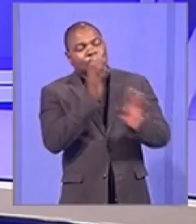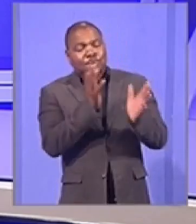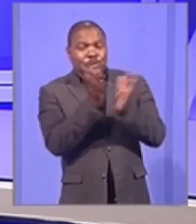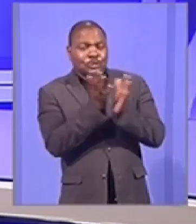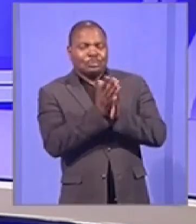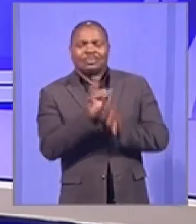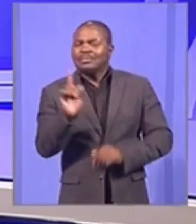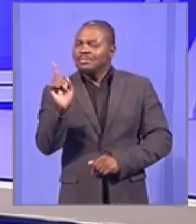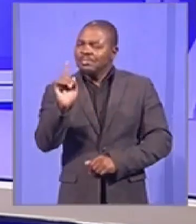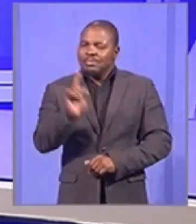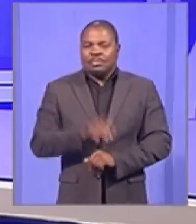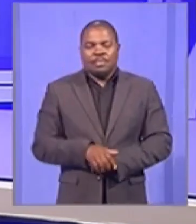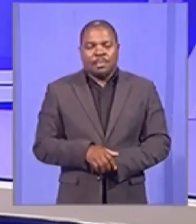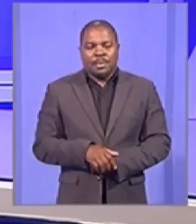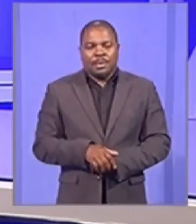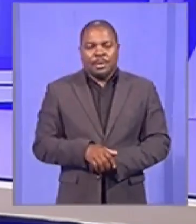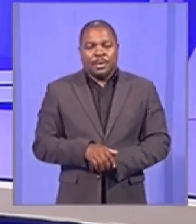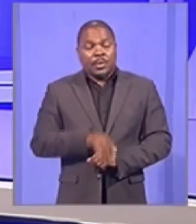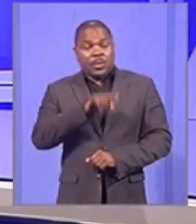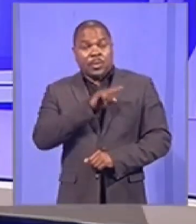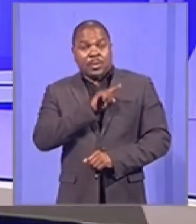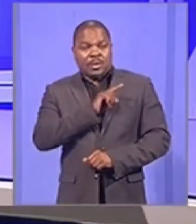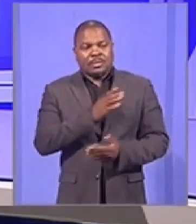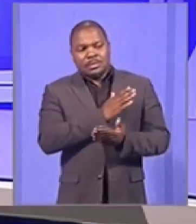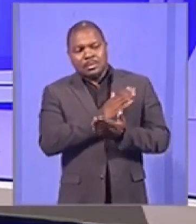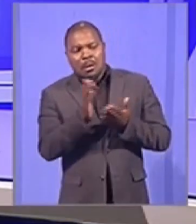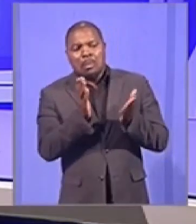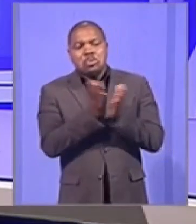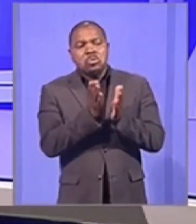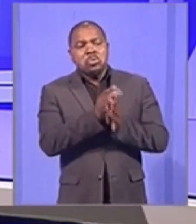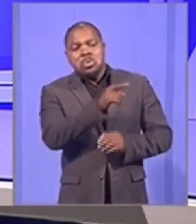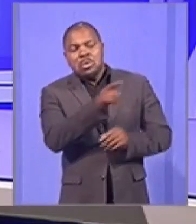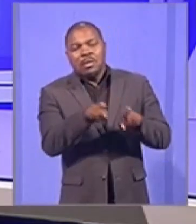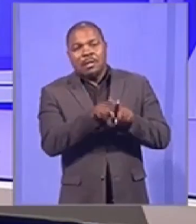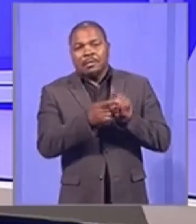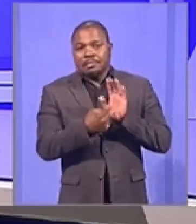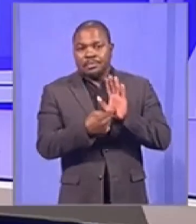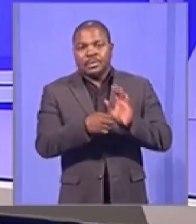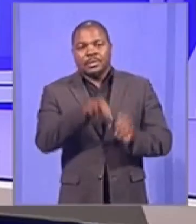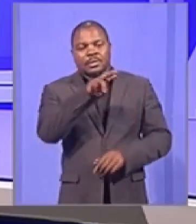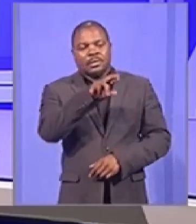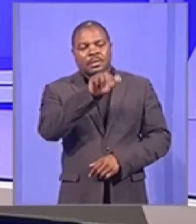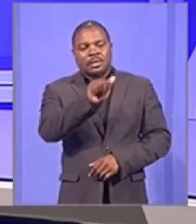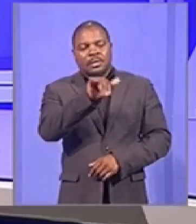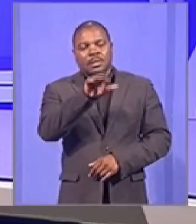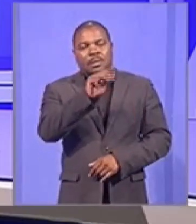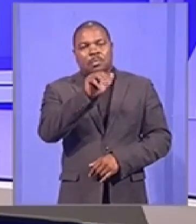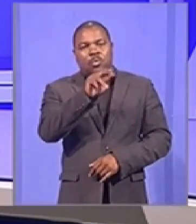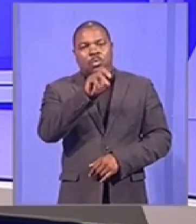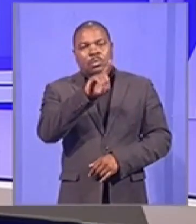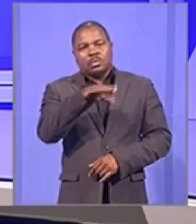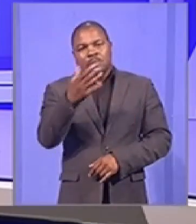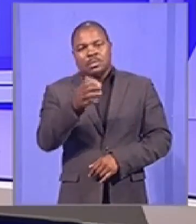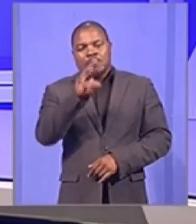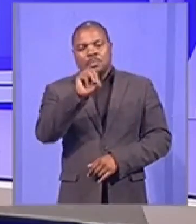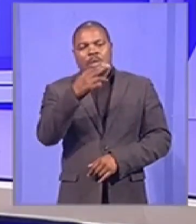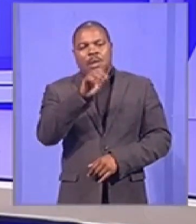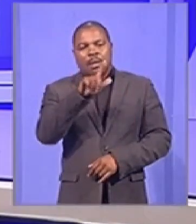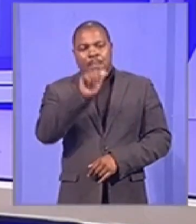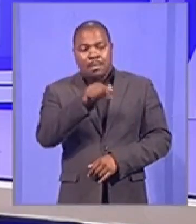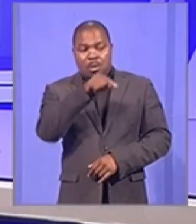kwa metsetoropong. Se jaaka dingwe tsa dikolo tse di tshwanang le sa Raymond Mhlaba se